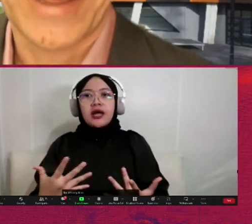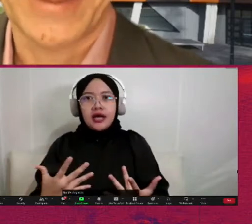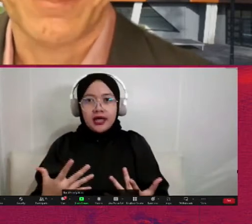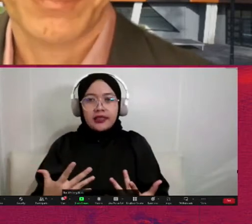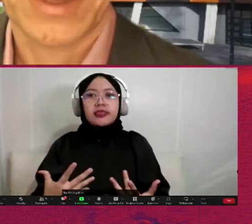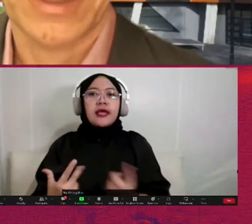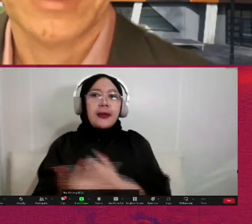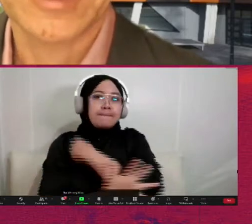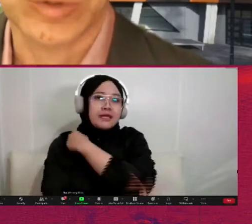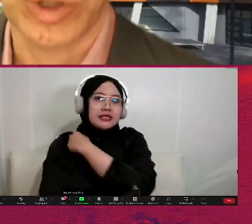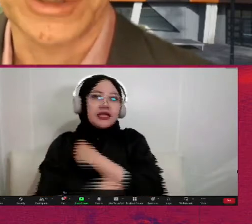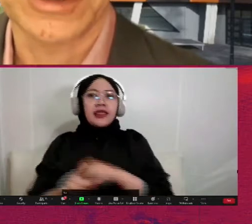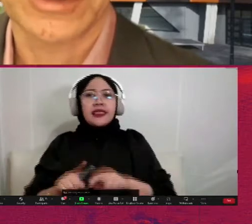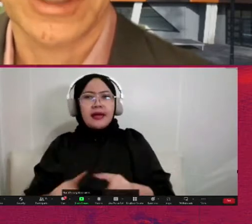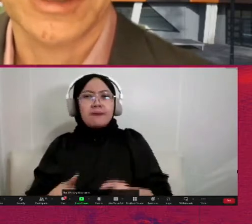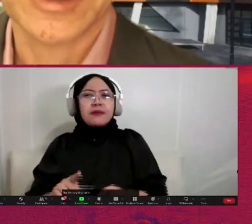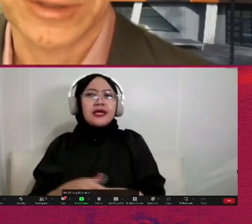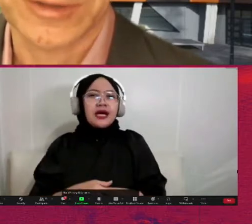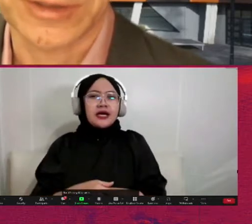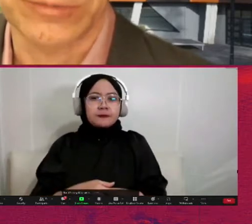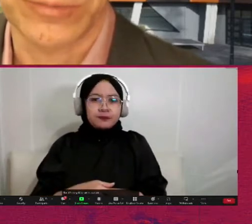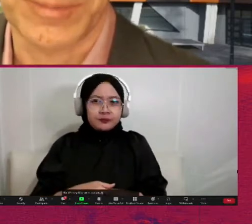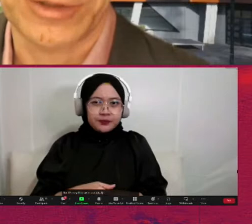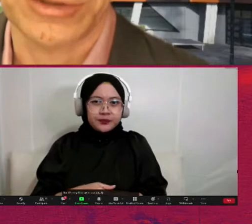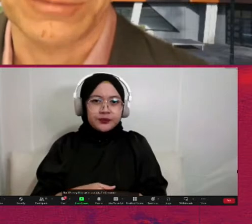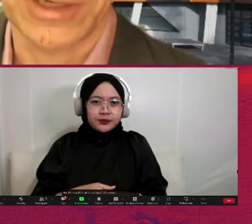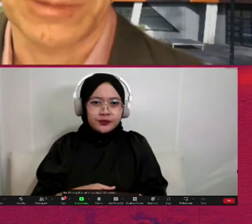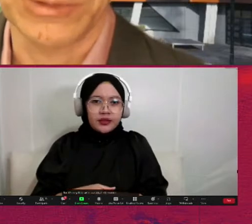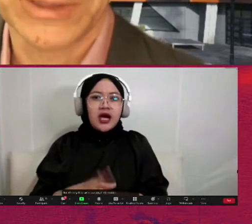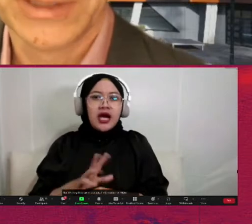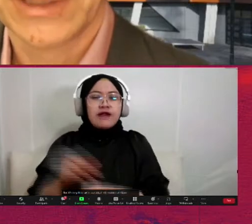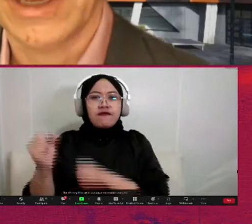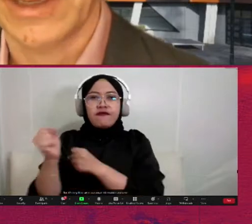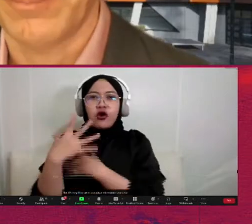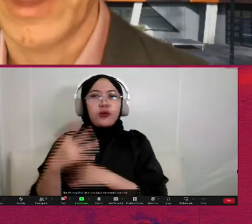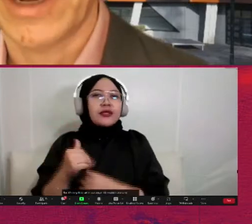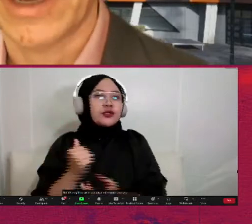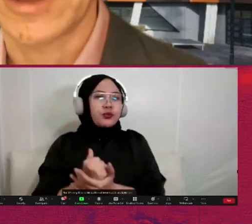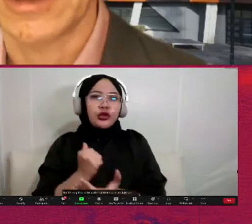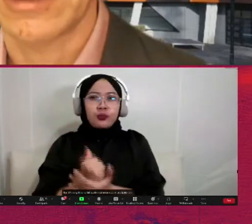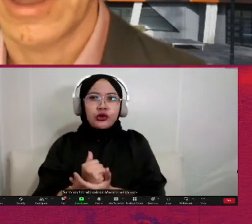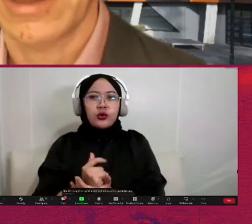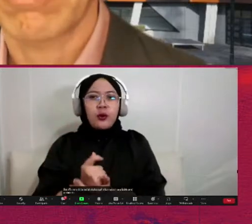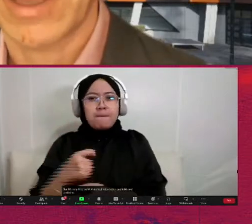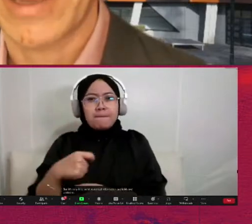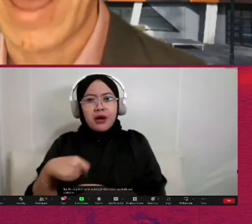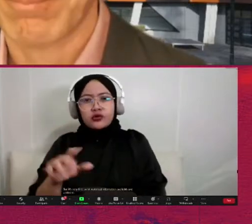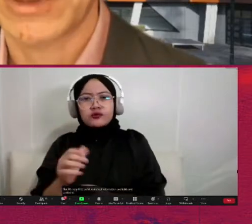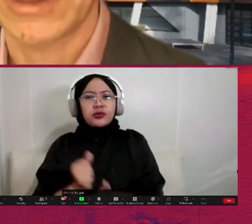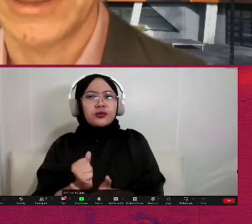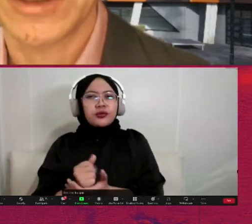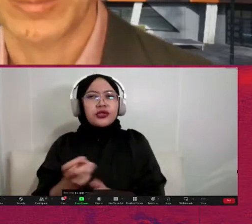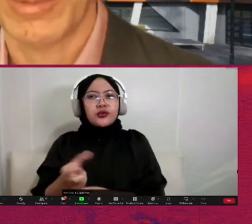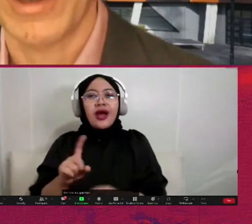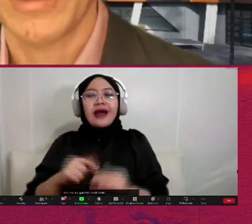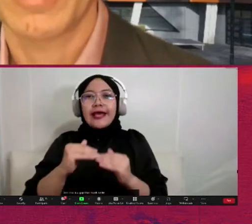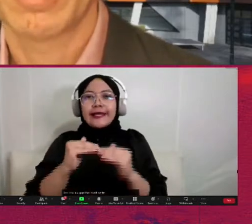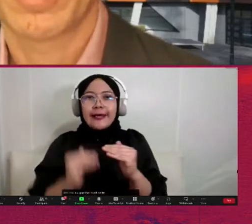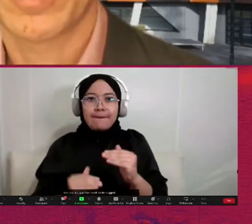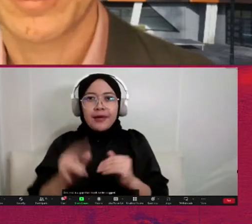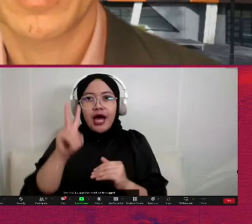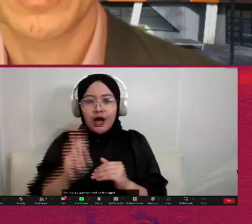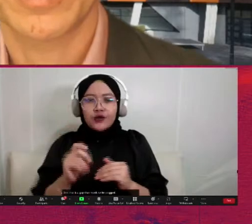little solid statistical information available, and that is a gap that needs to be